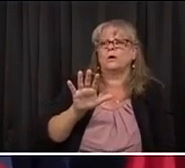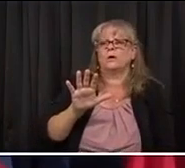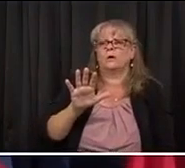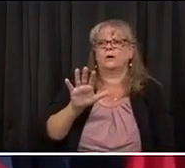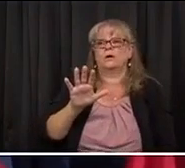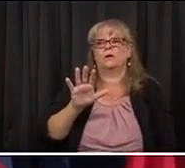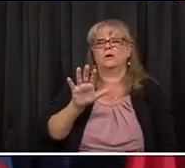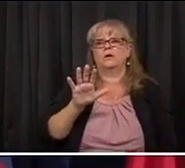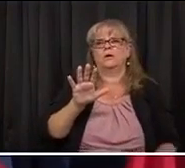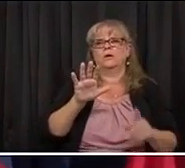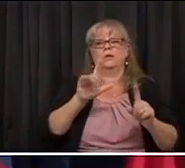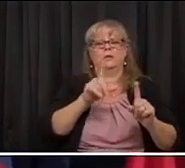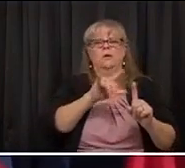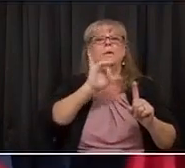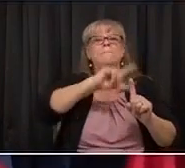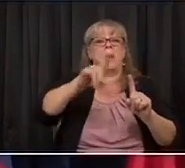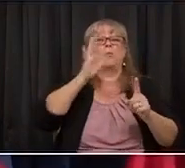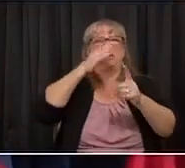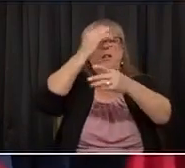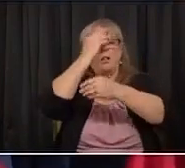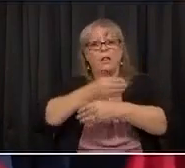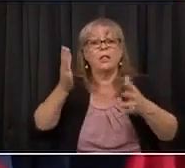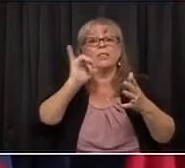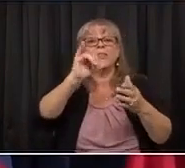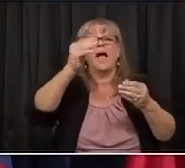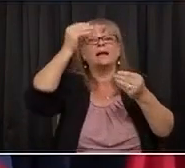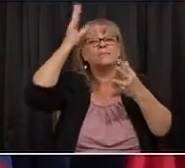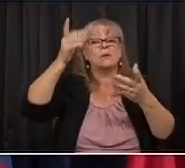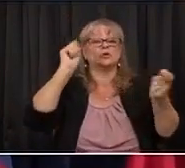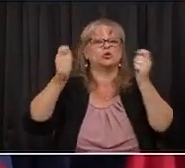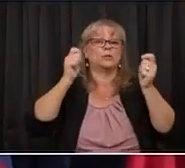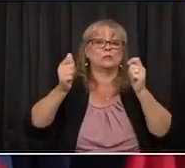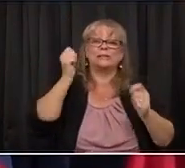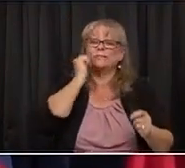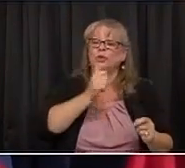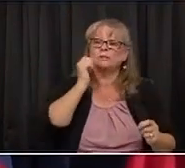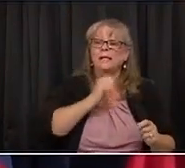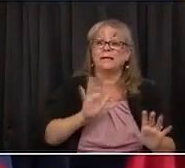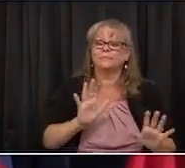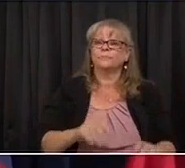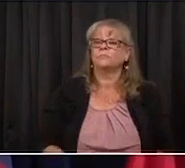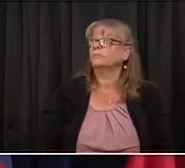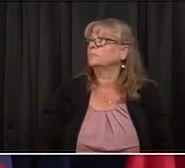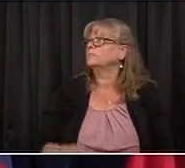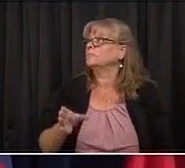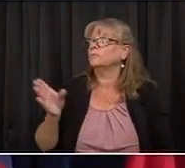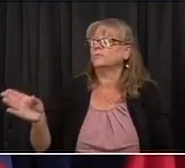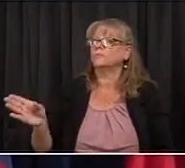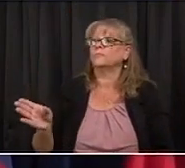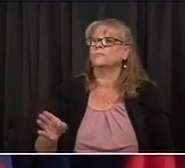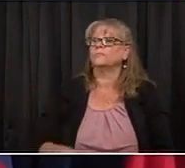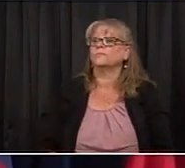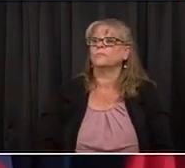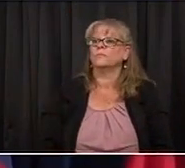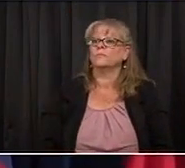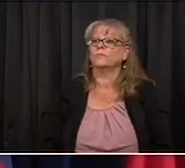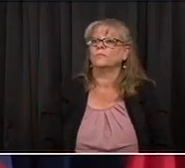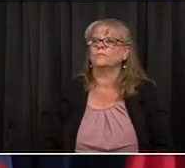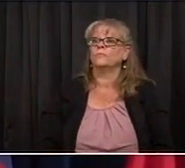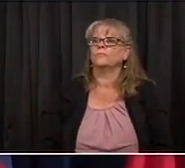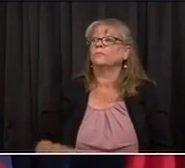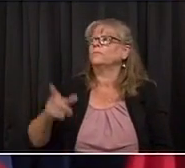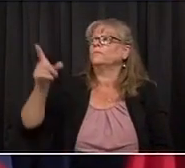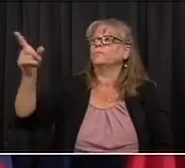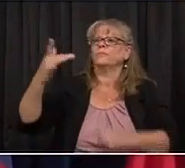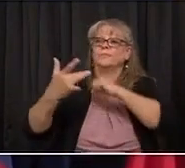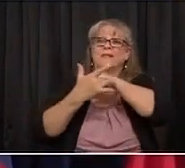obviously. Telephone. We have a telephone? Okay. Go ahead. Oh, technical difficulties. See if they want to text you one or two from the telephone. I